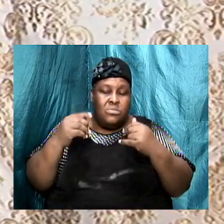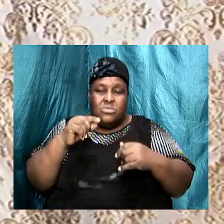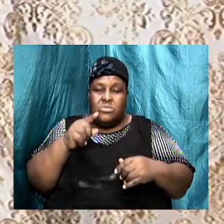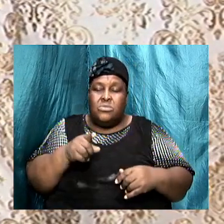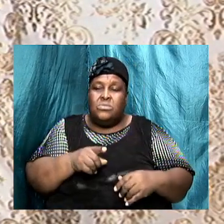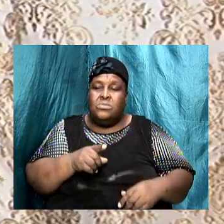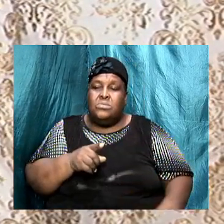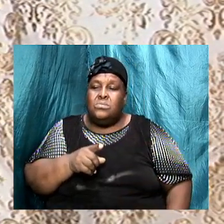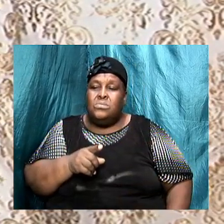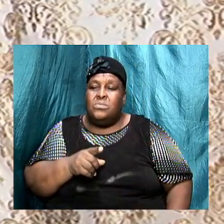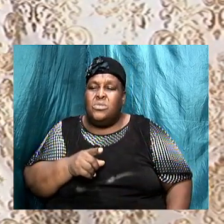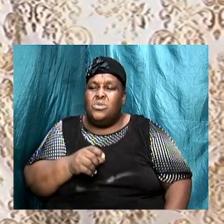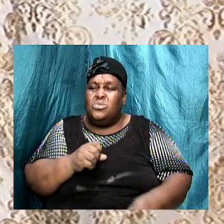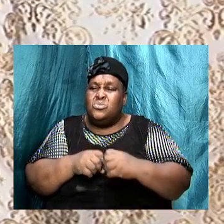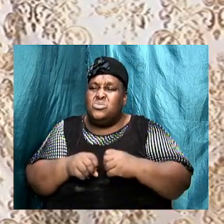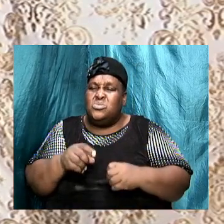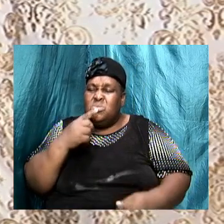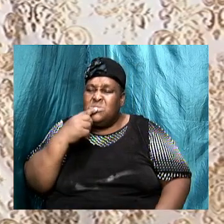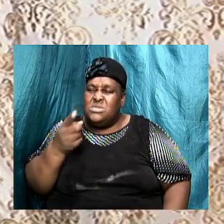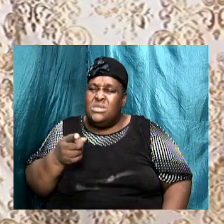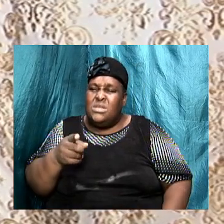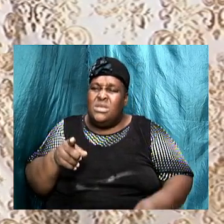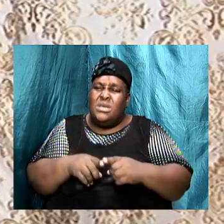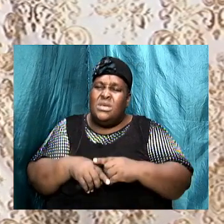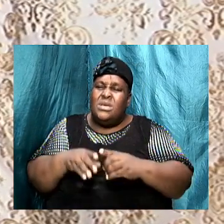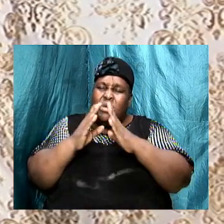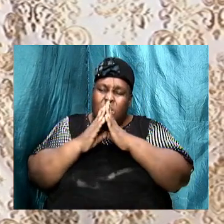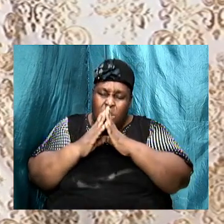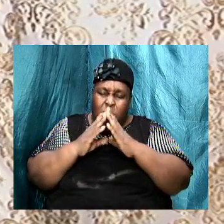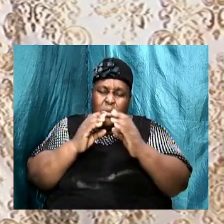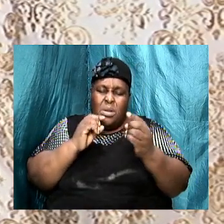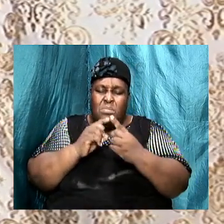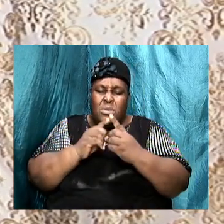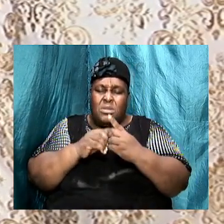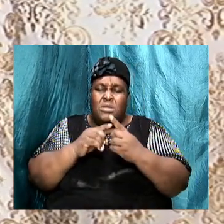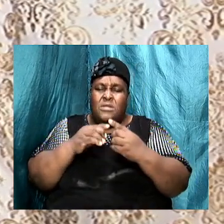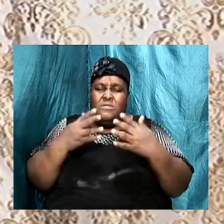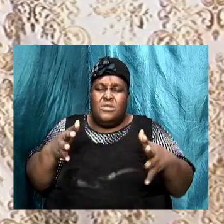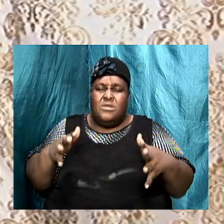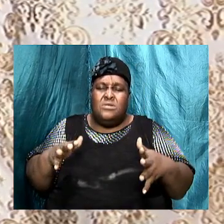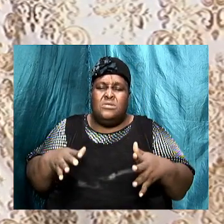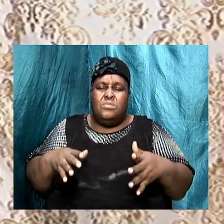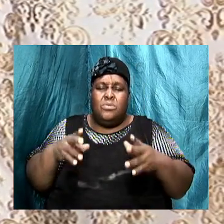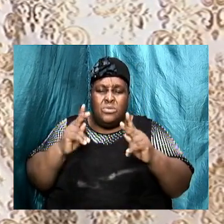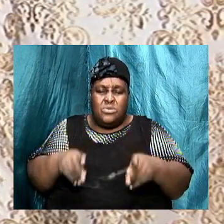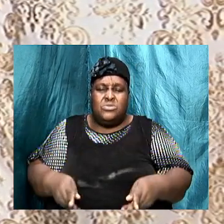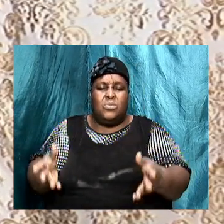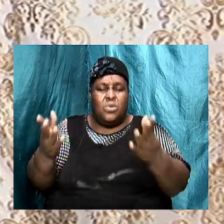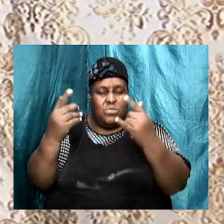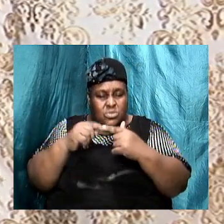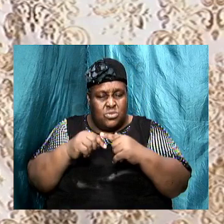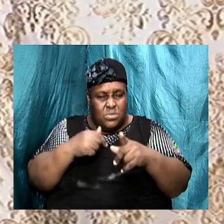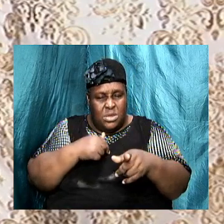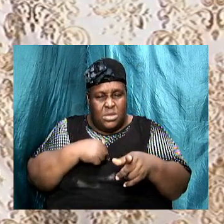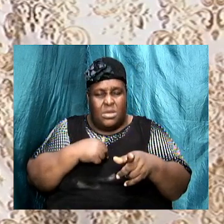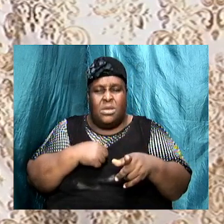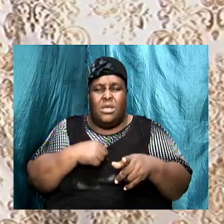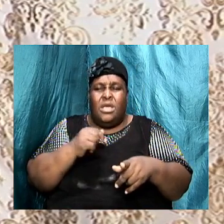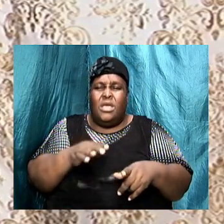And so said, as the prayer meeting finished, this individual came over.